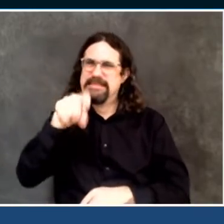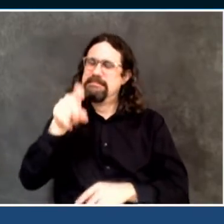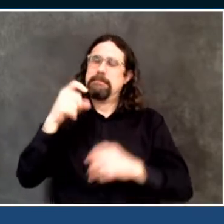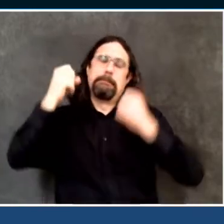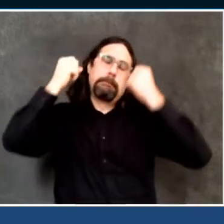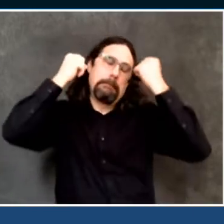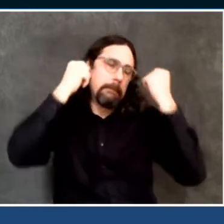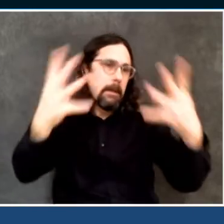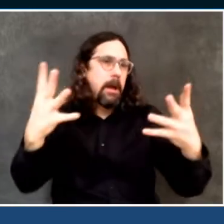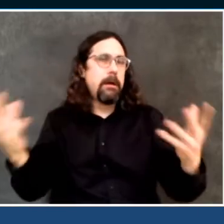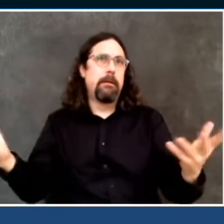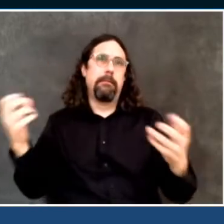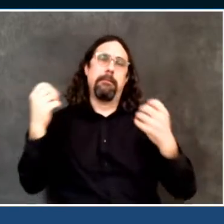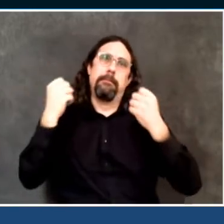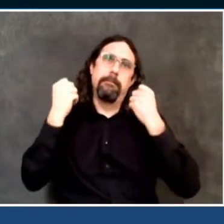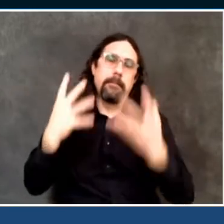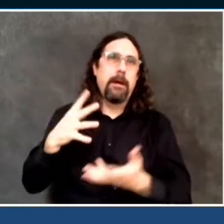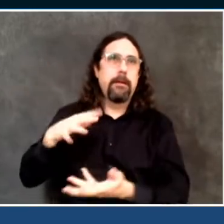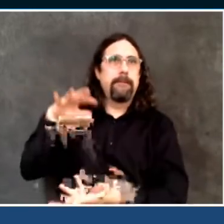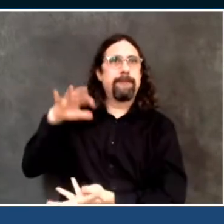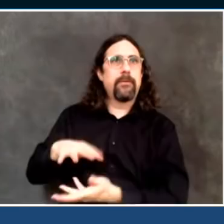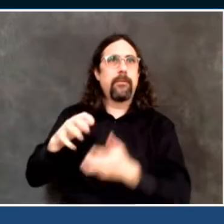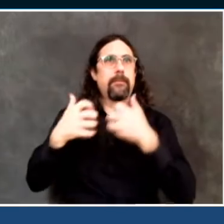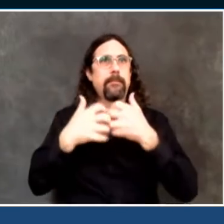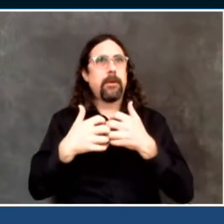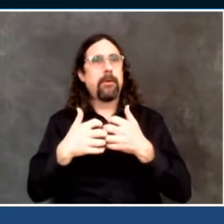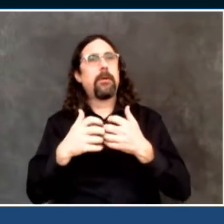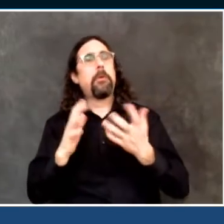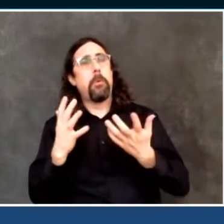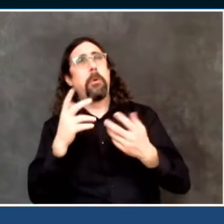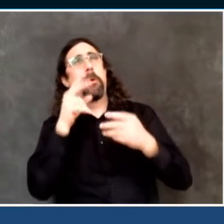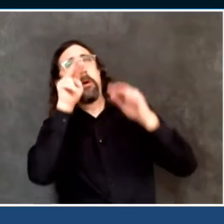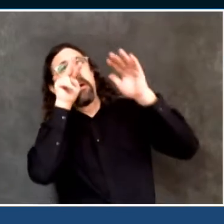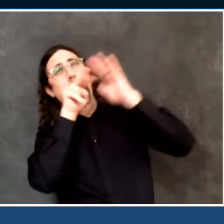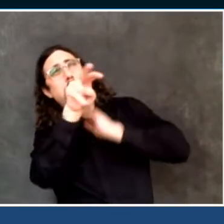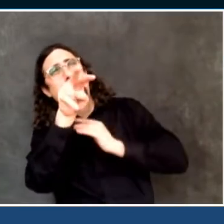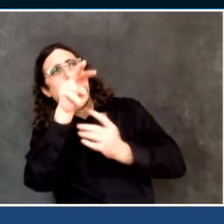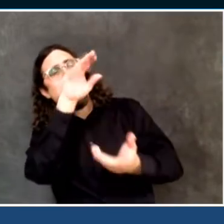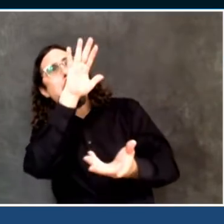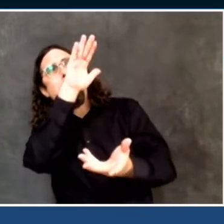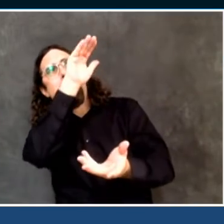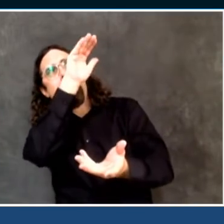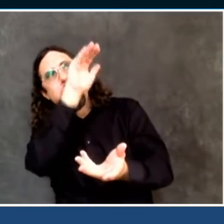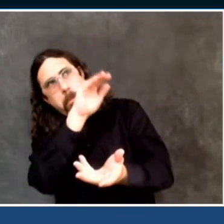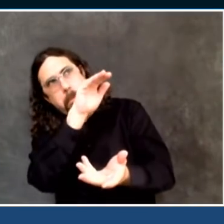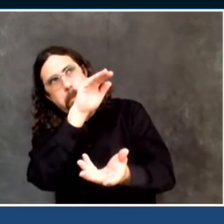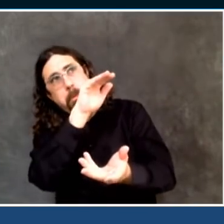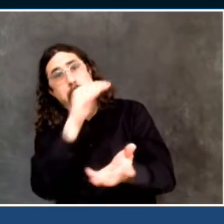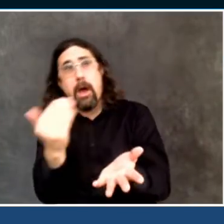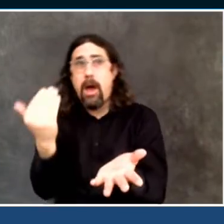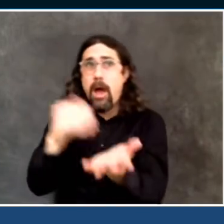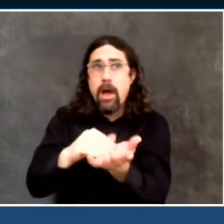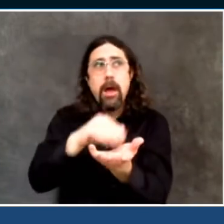again. Still a long way to go, but that is striking.